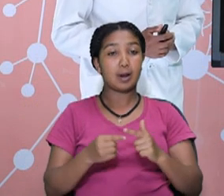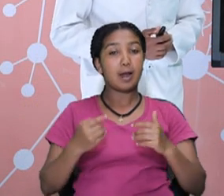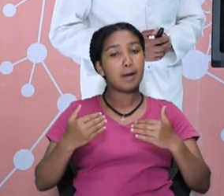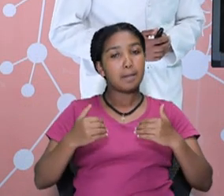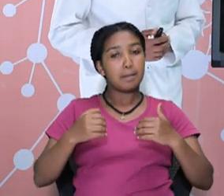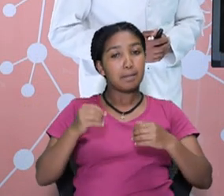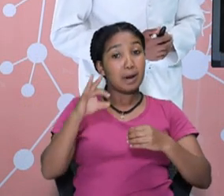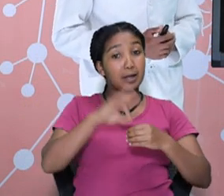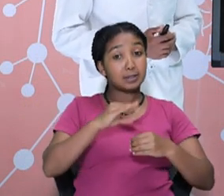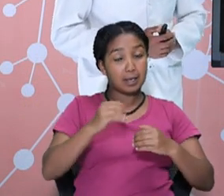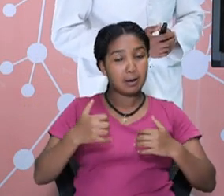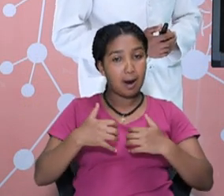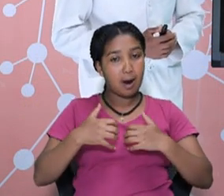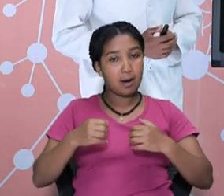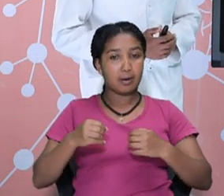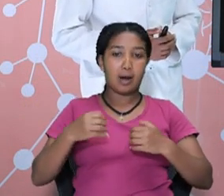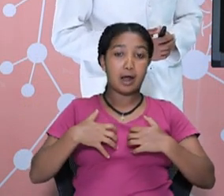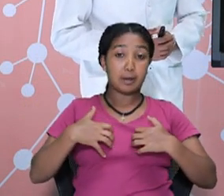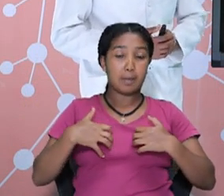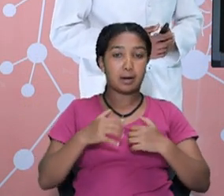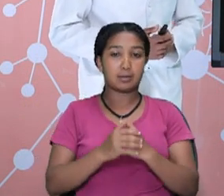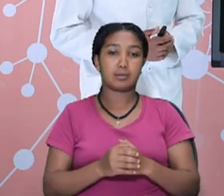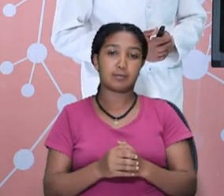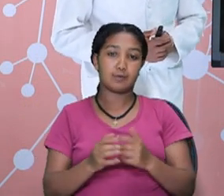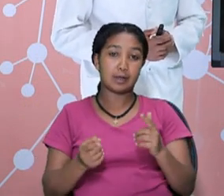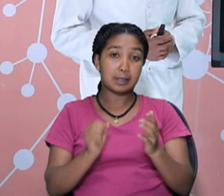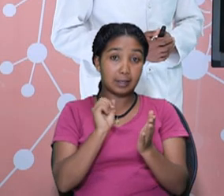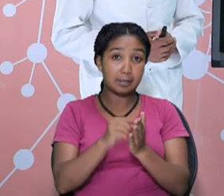Plants-animal relationships, example, bees and the flowering